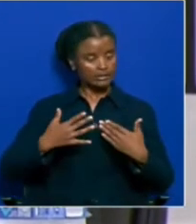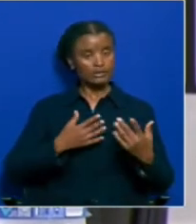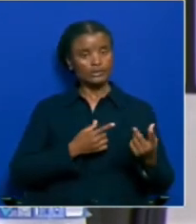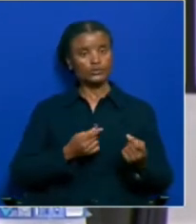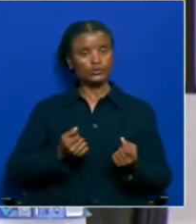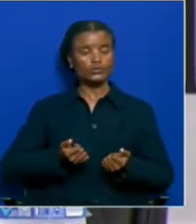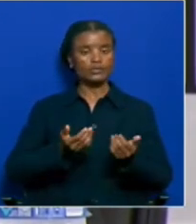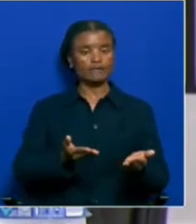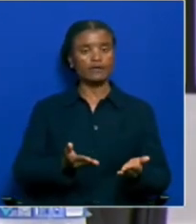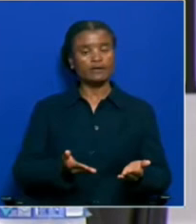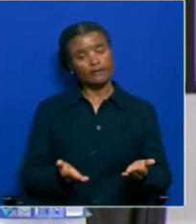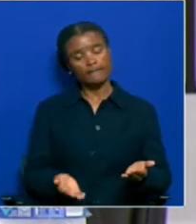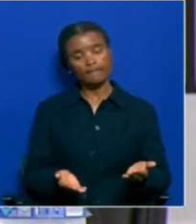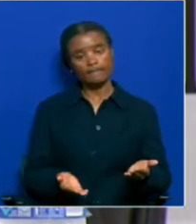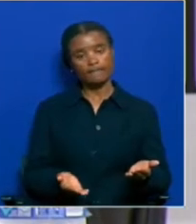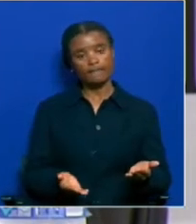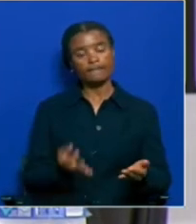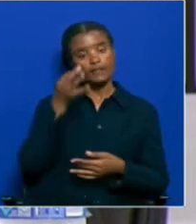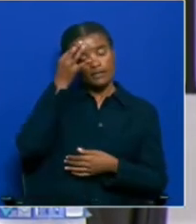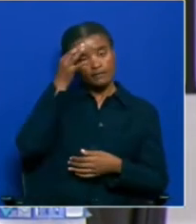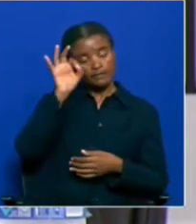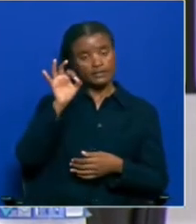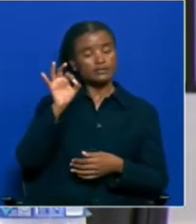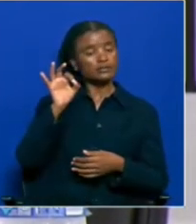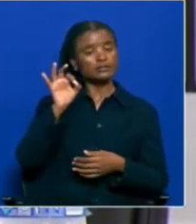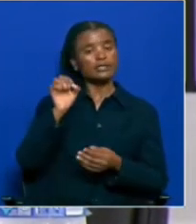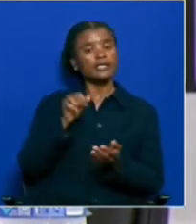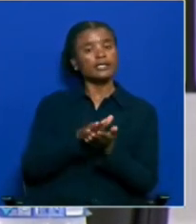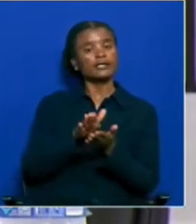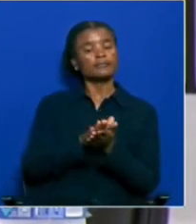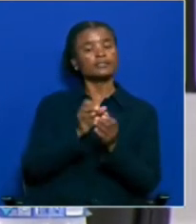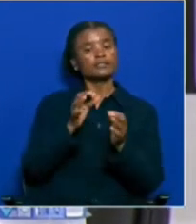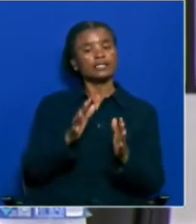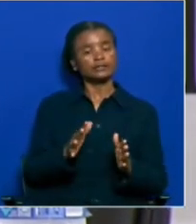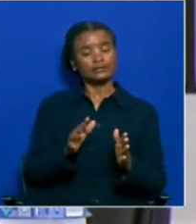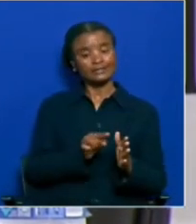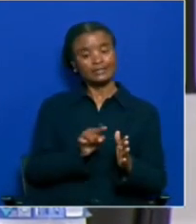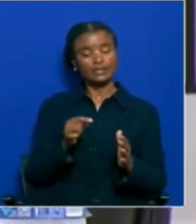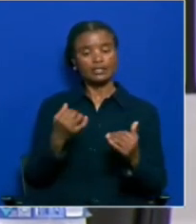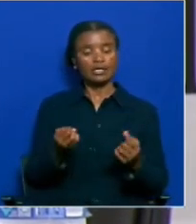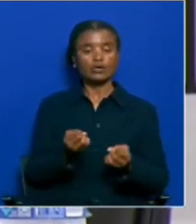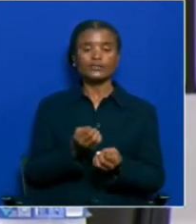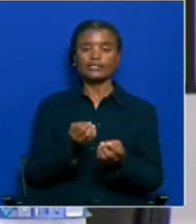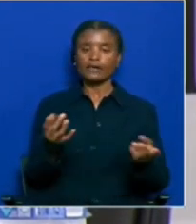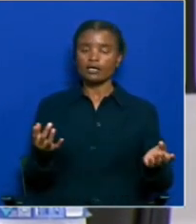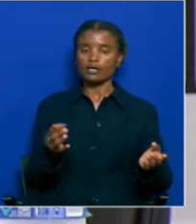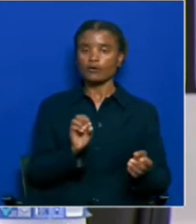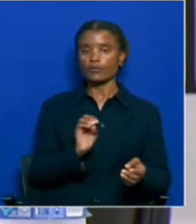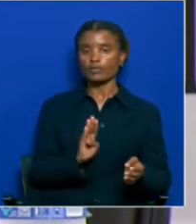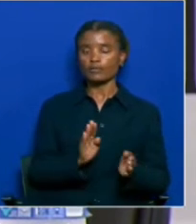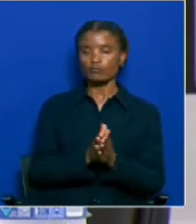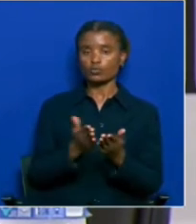The government printers have started to deliver OP books, pocket book. I think it has improved now. Because by law, each and every